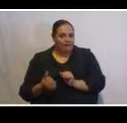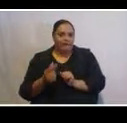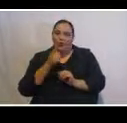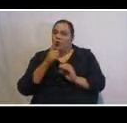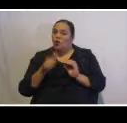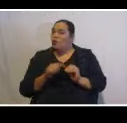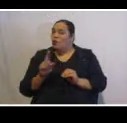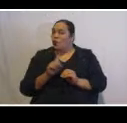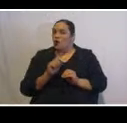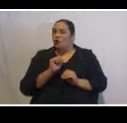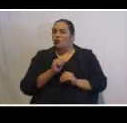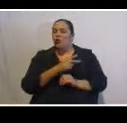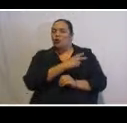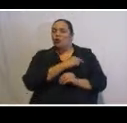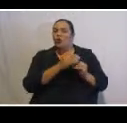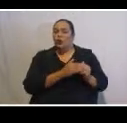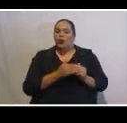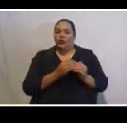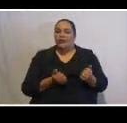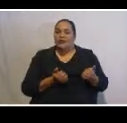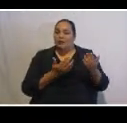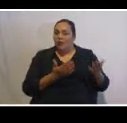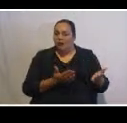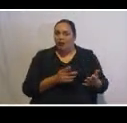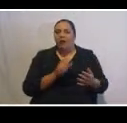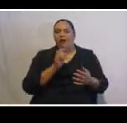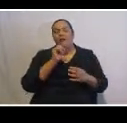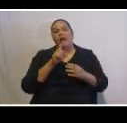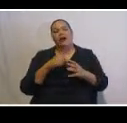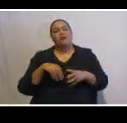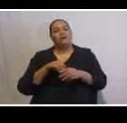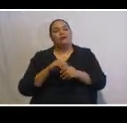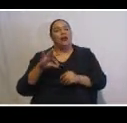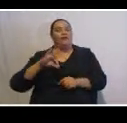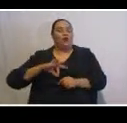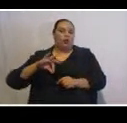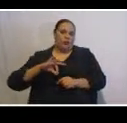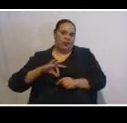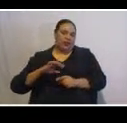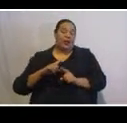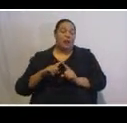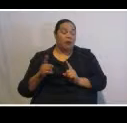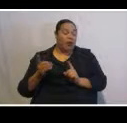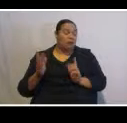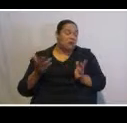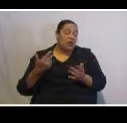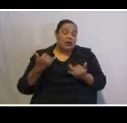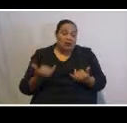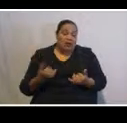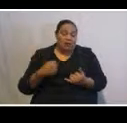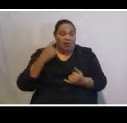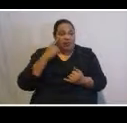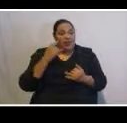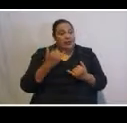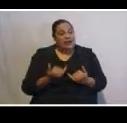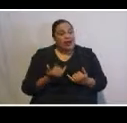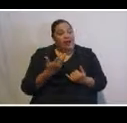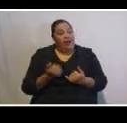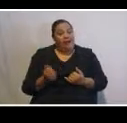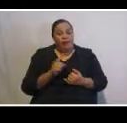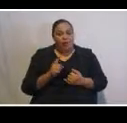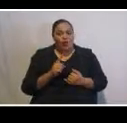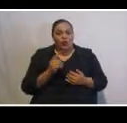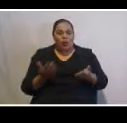talks to the security of supply, that it talks to affordability. But I think right now what is having,